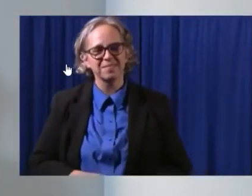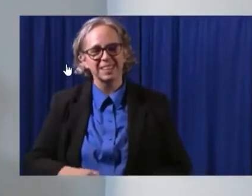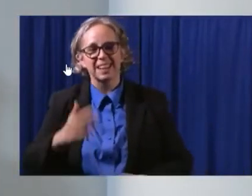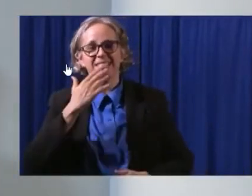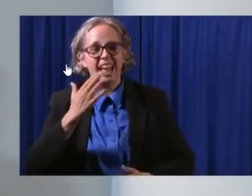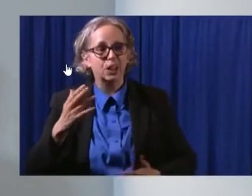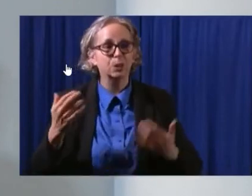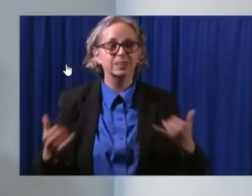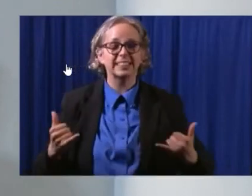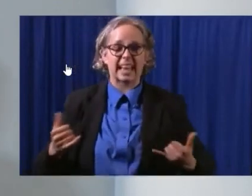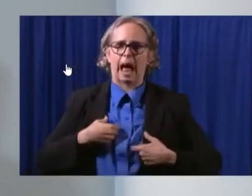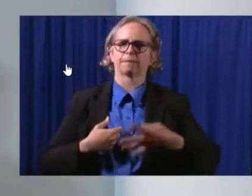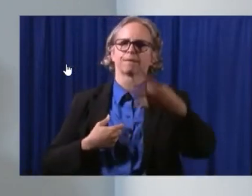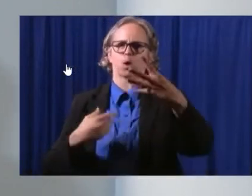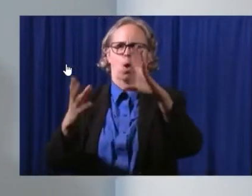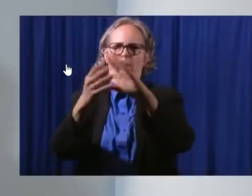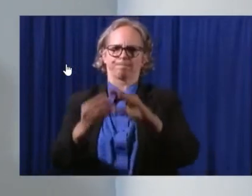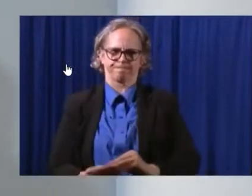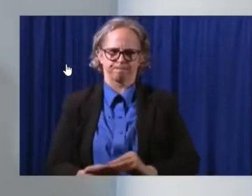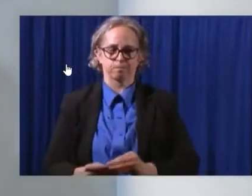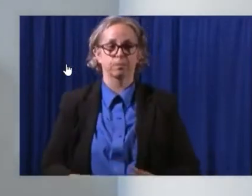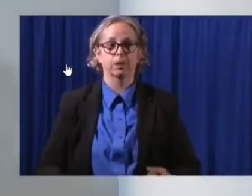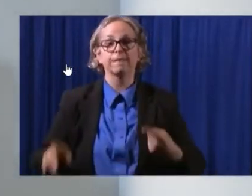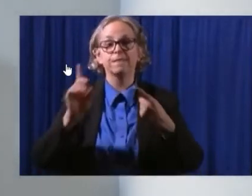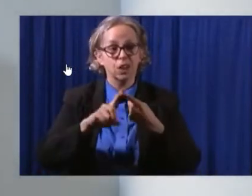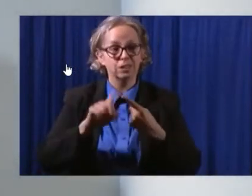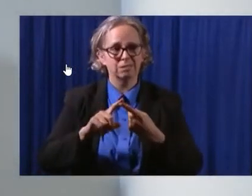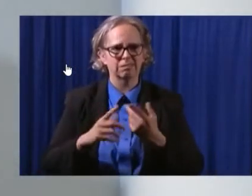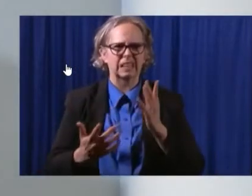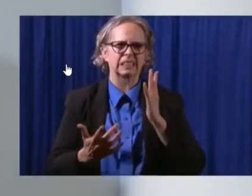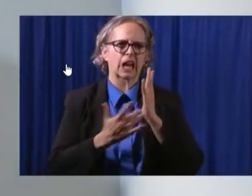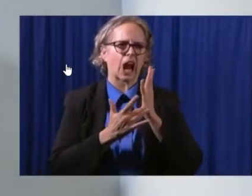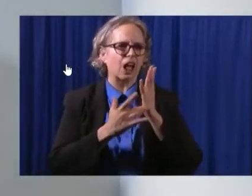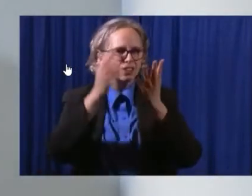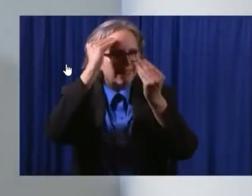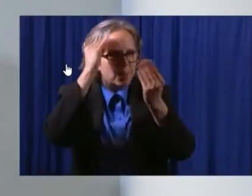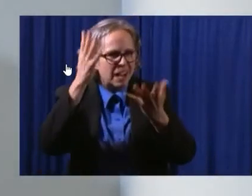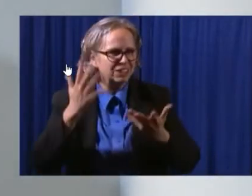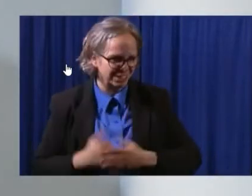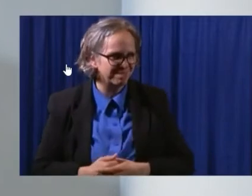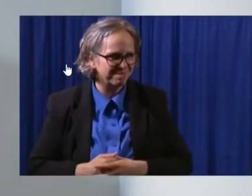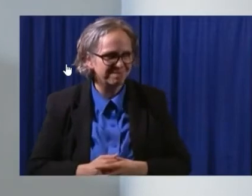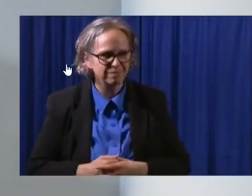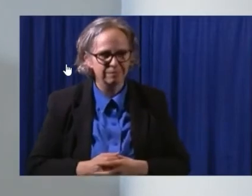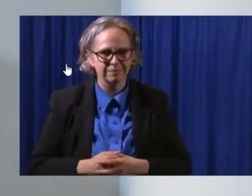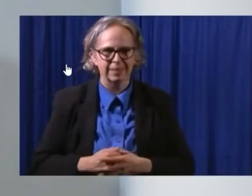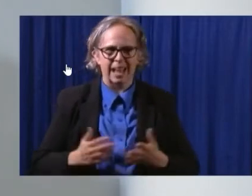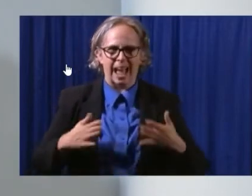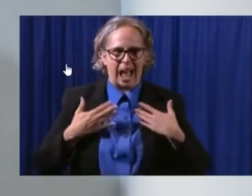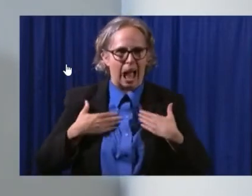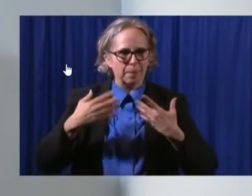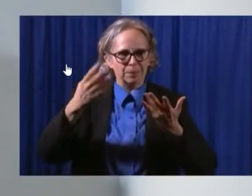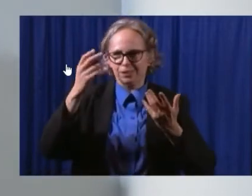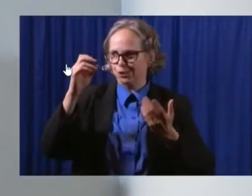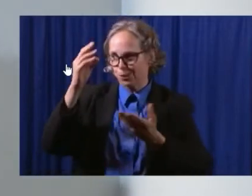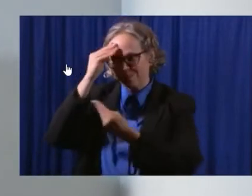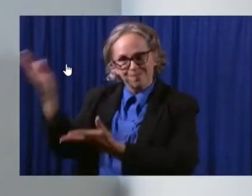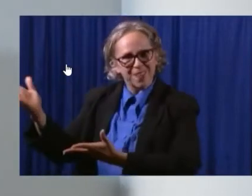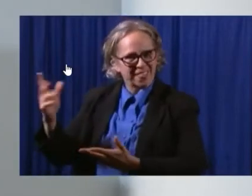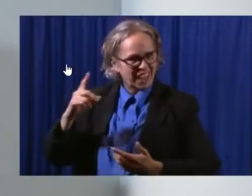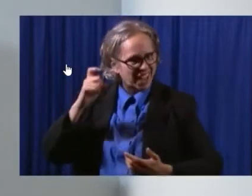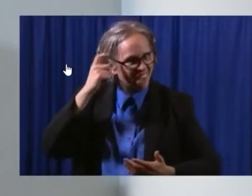First of all, a technology update. Governor, I can happily report that the tech team has reassured us that